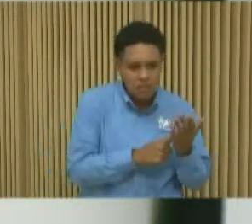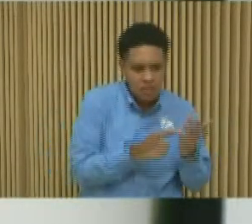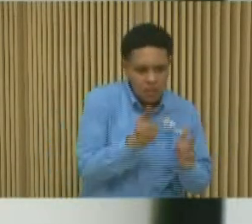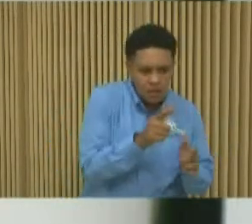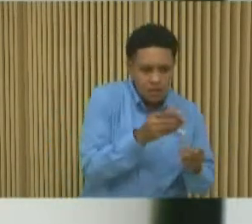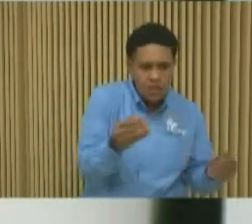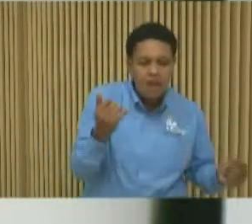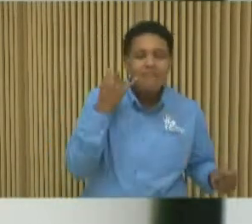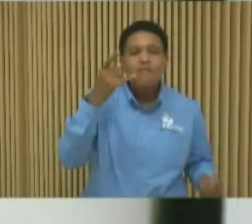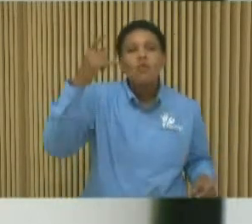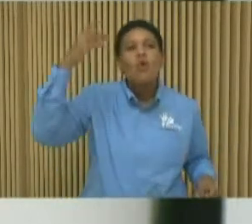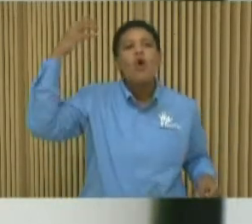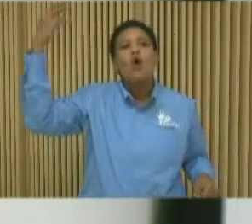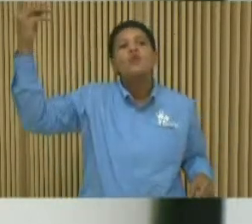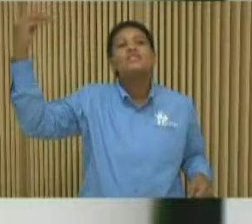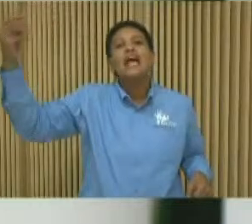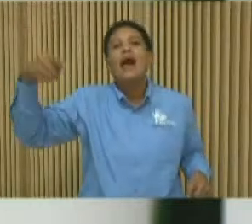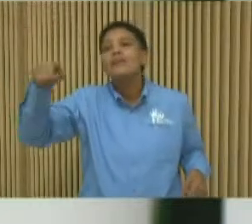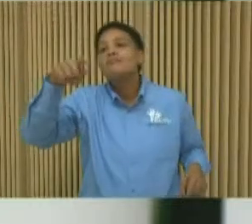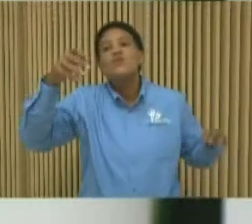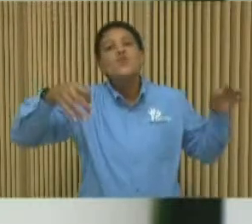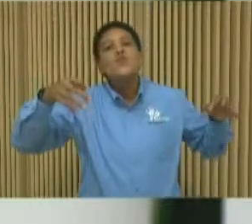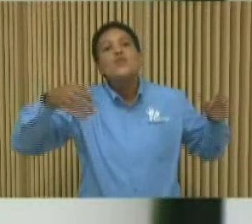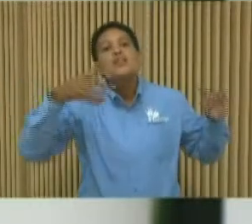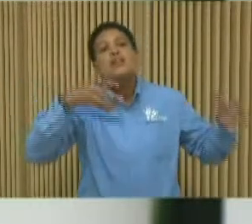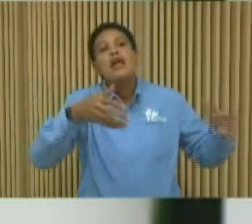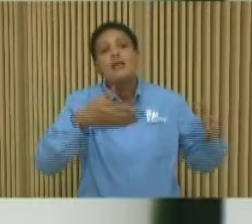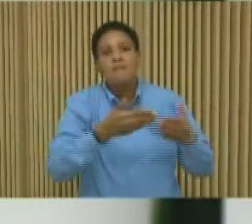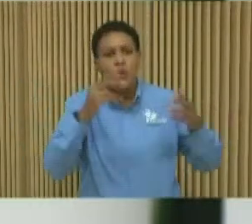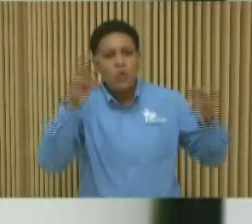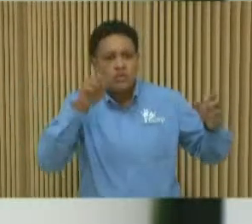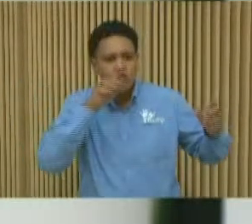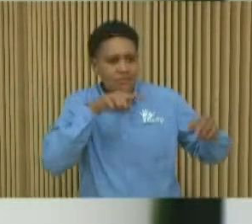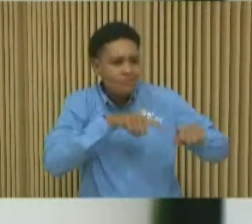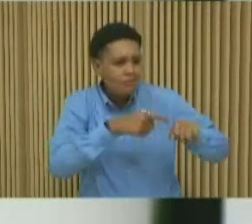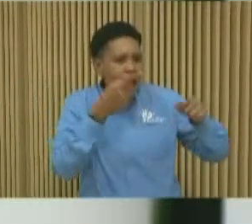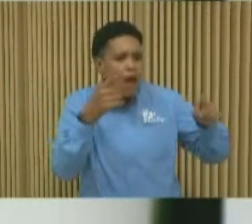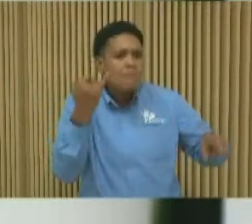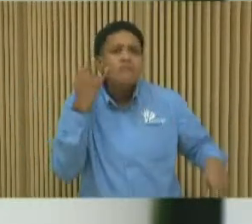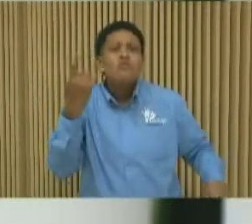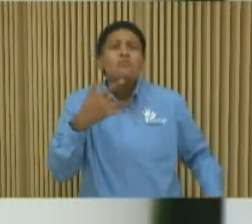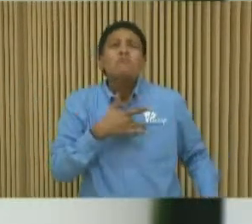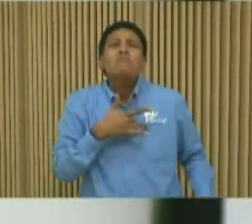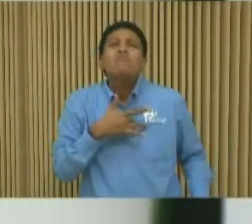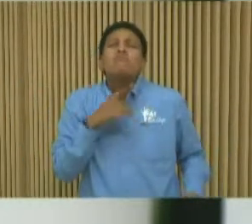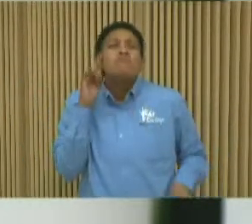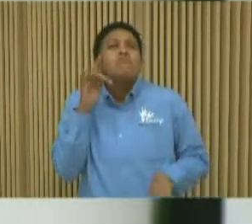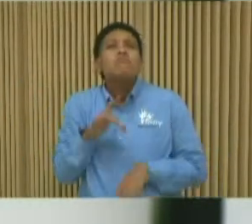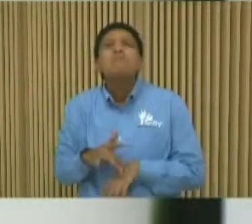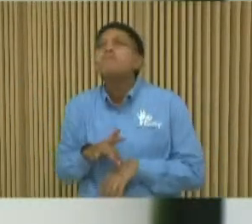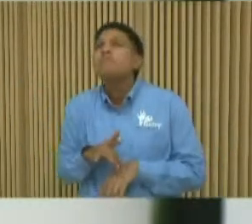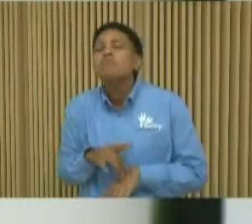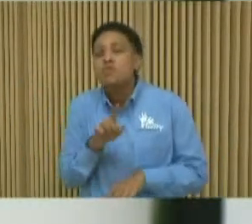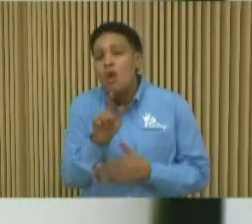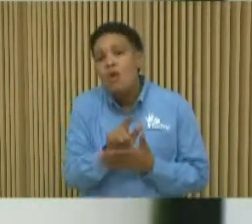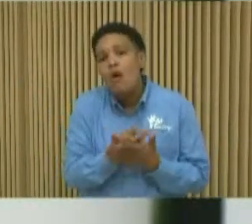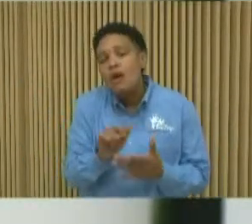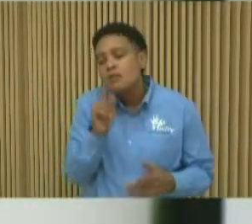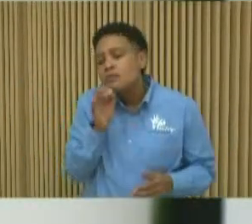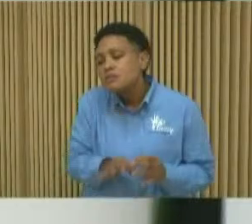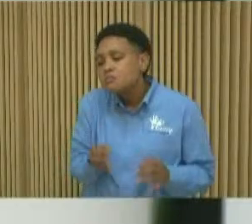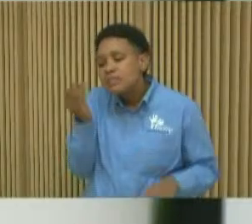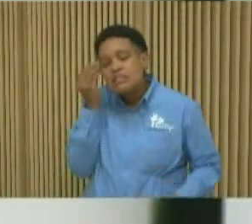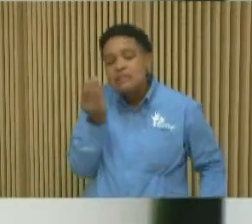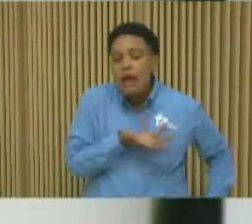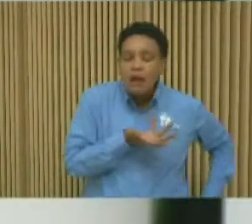are outside the doors of the court right before the matter has started, if something is on your heart or on your chest, your attorney can simply just